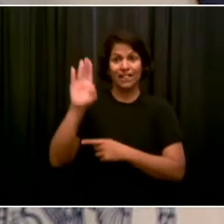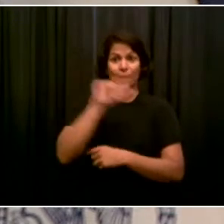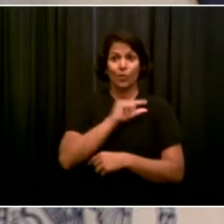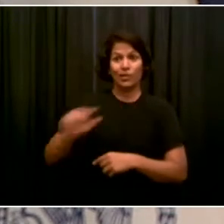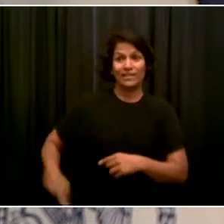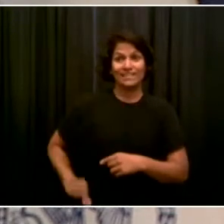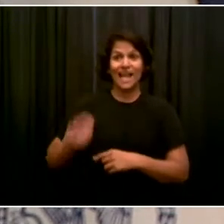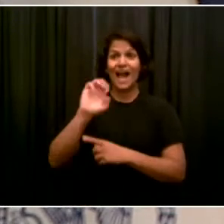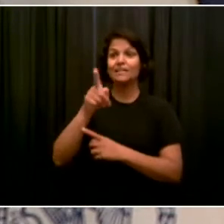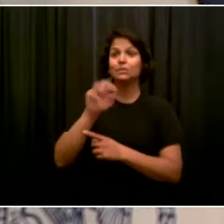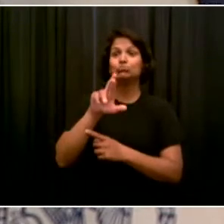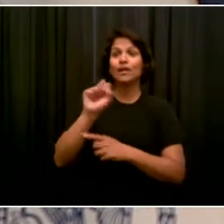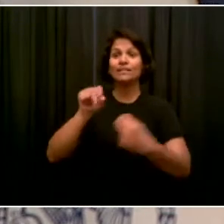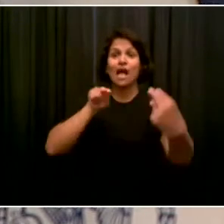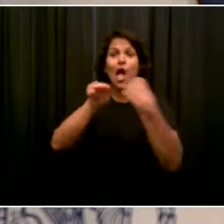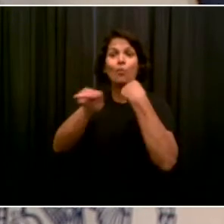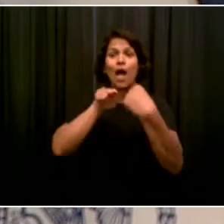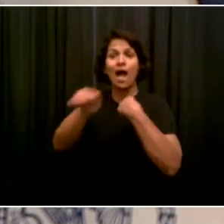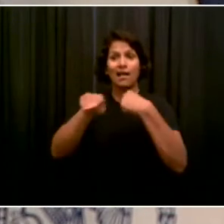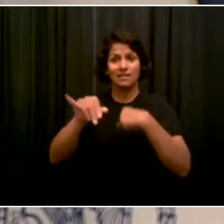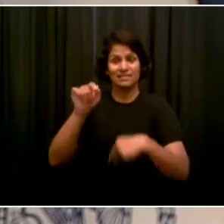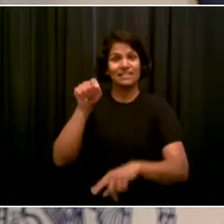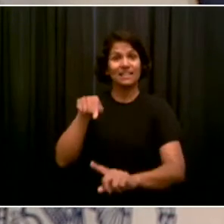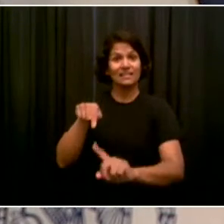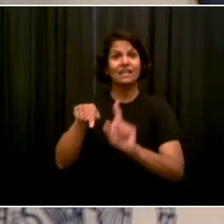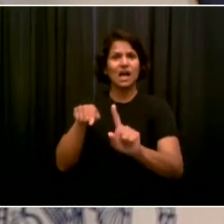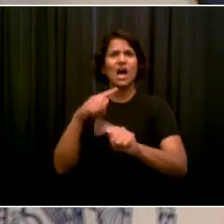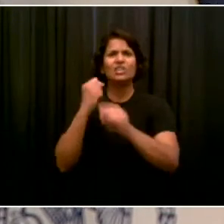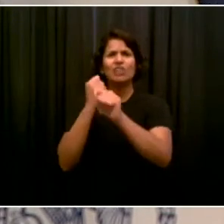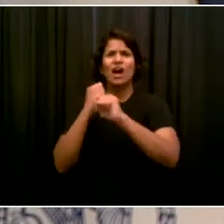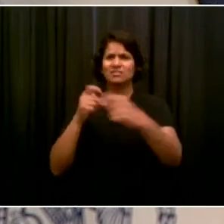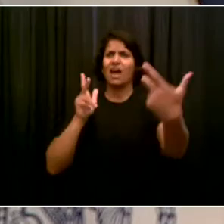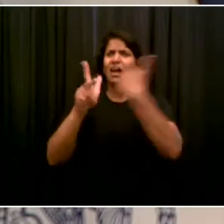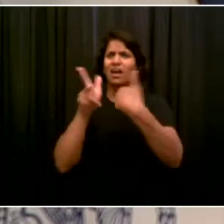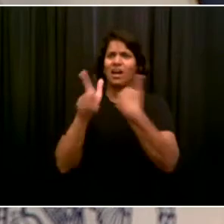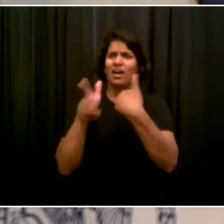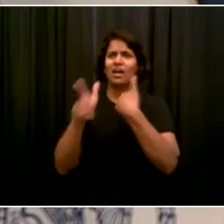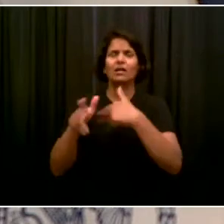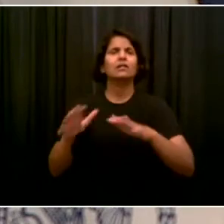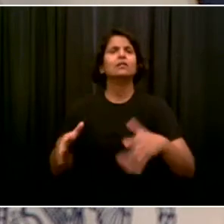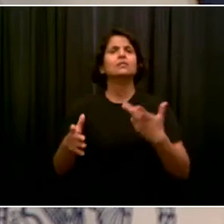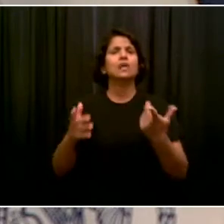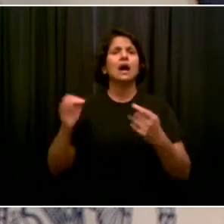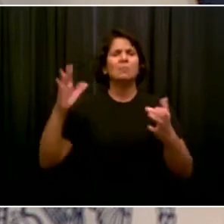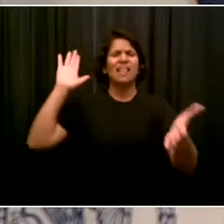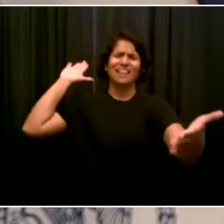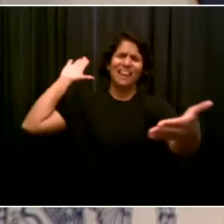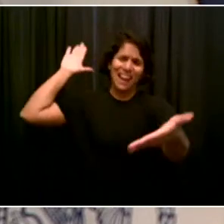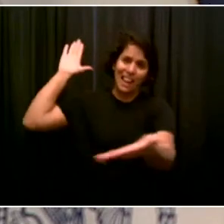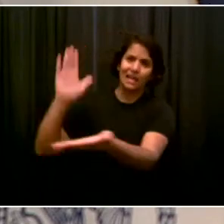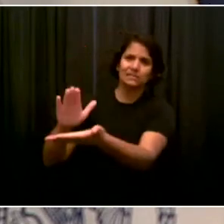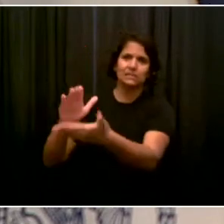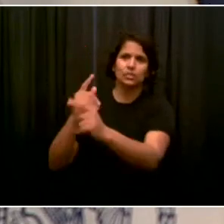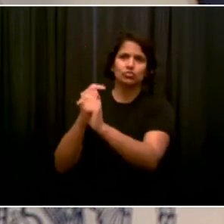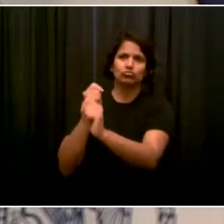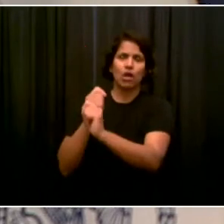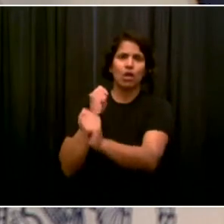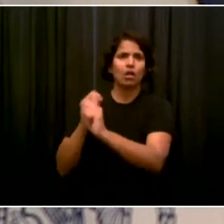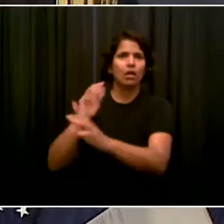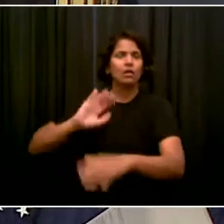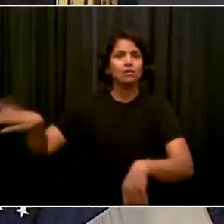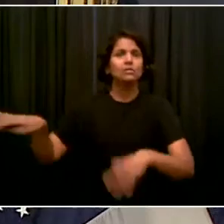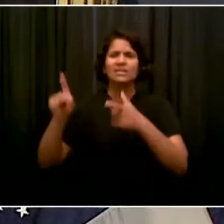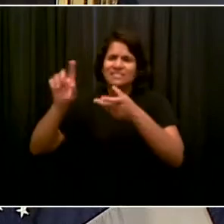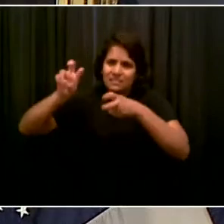consideration in 2019, 2020. And he came away with the belief that we could do something different. And now he has a chance to put it into action. Transportation